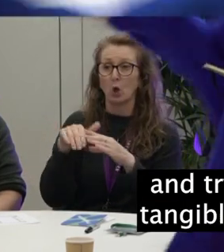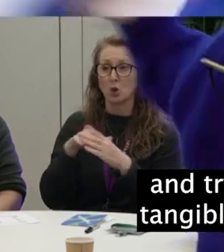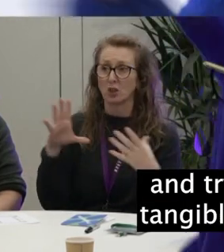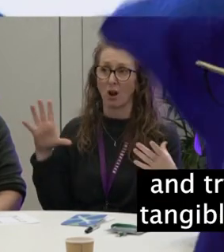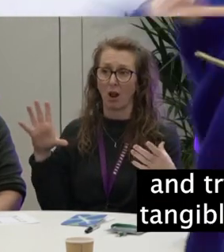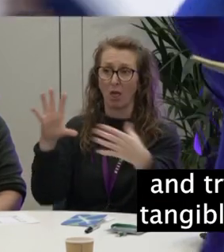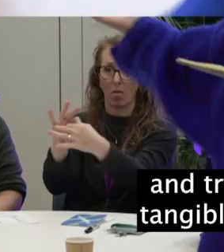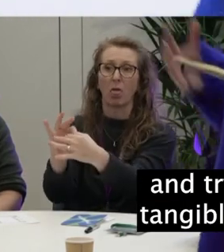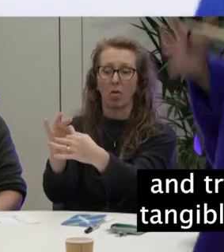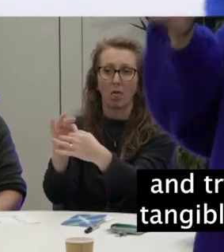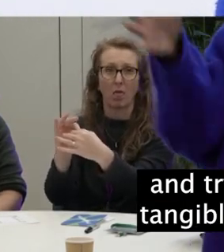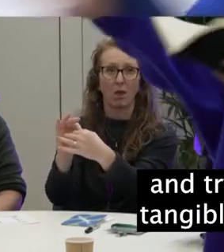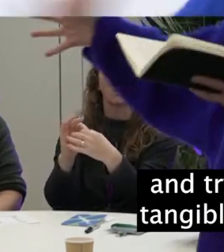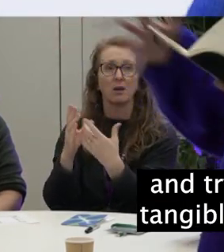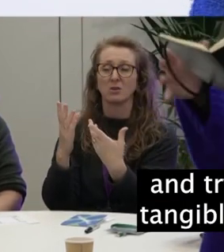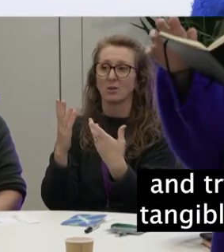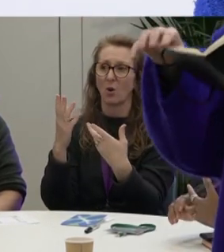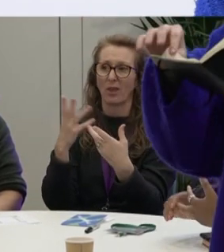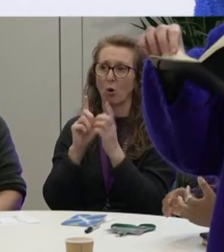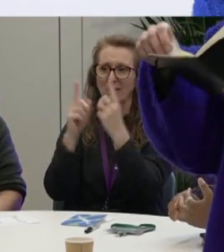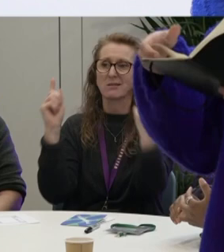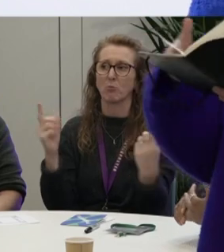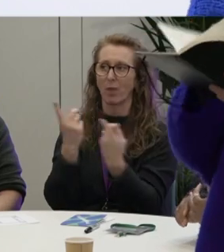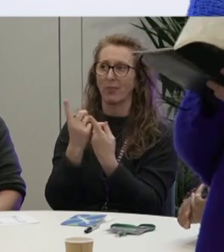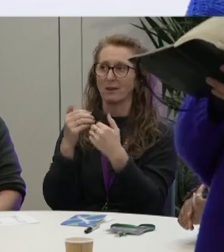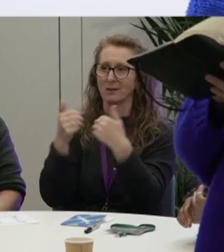those together more tangibly so that they're not acting in separate.